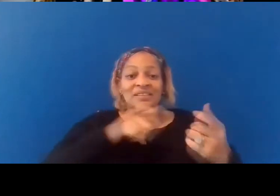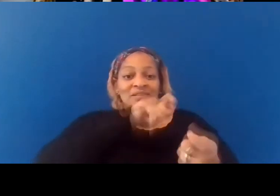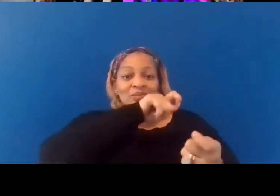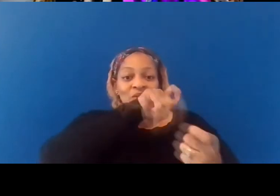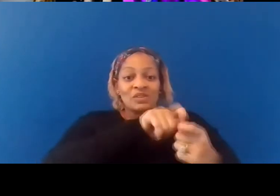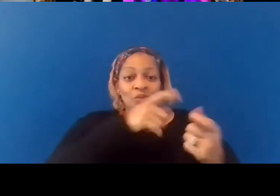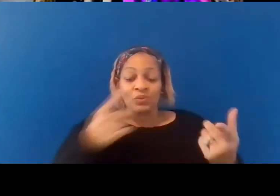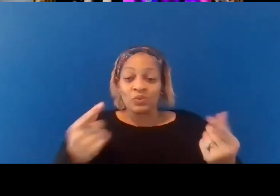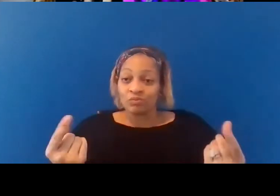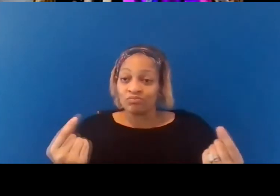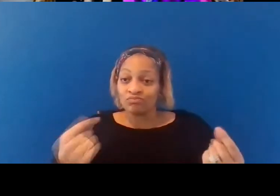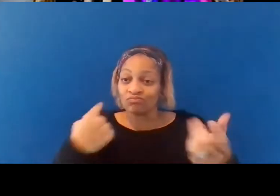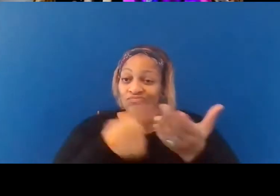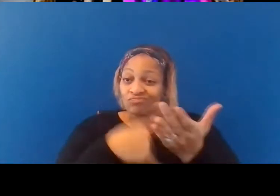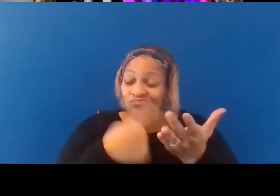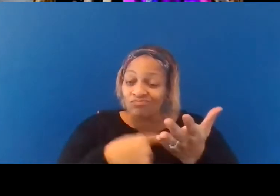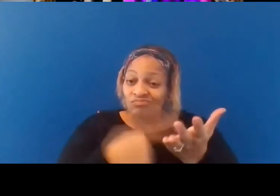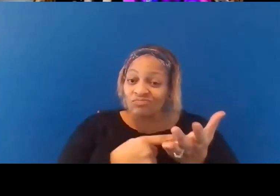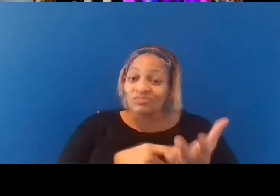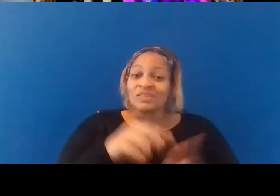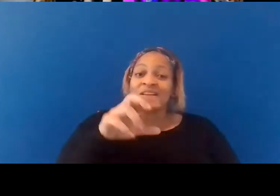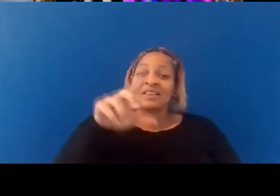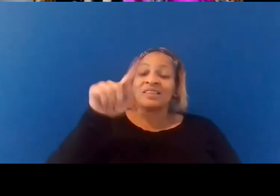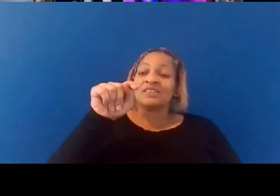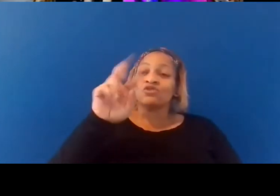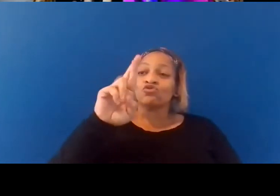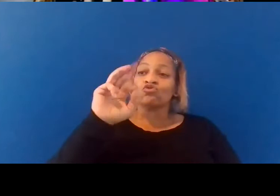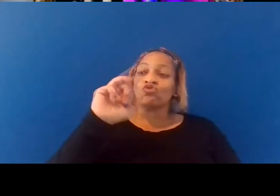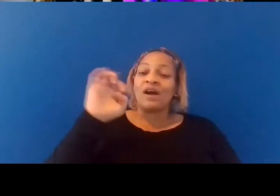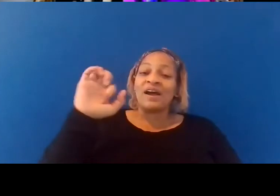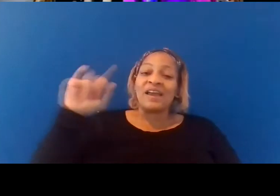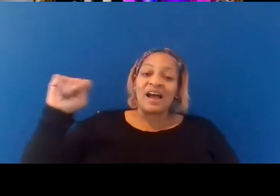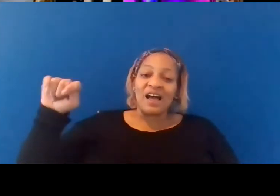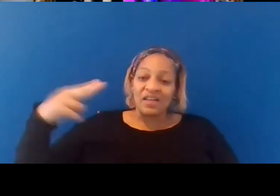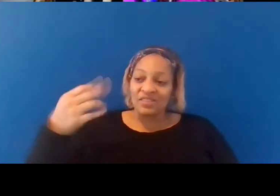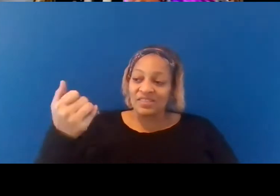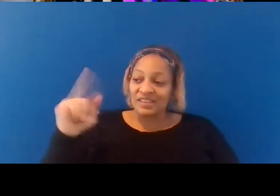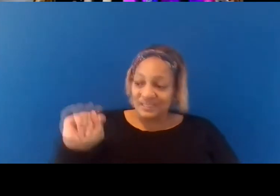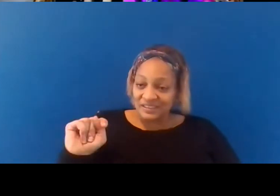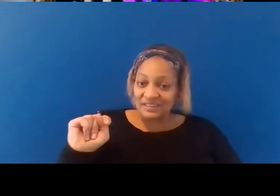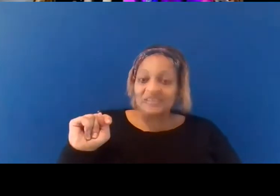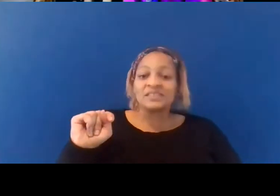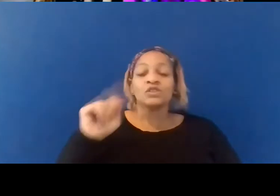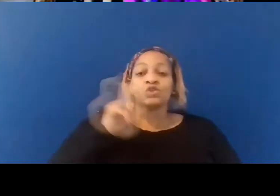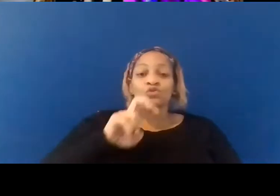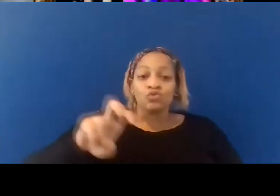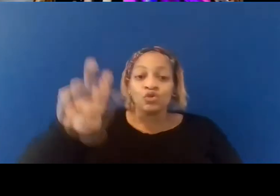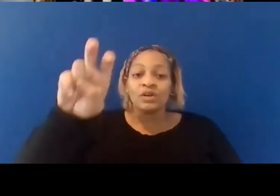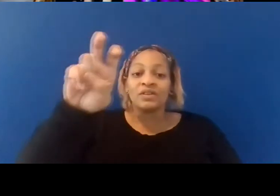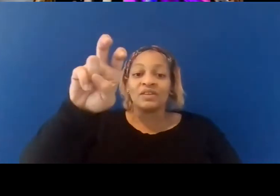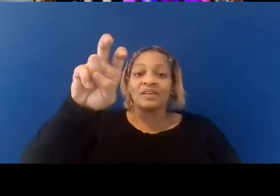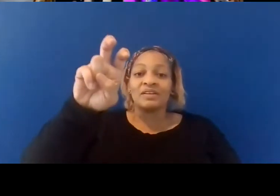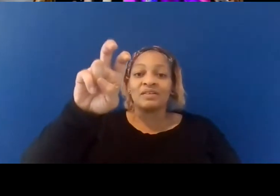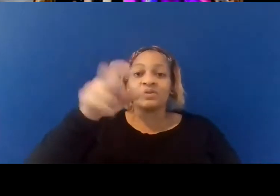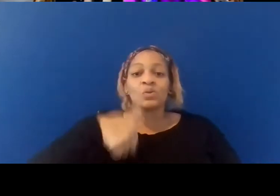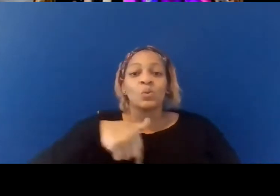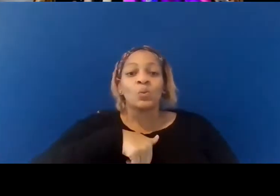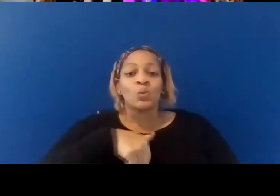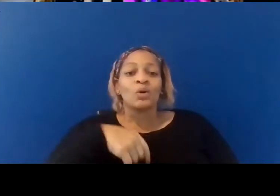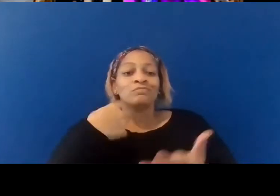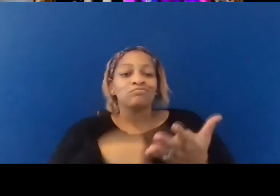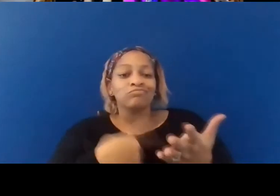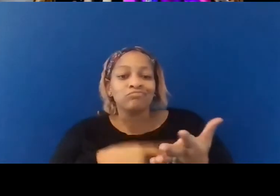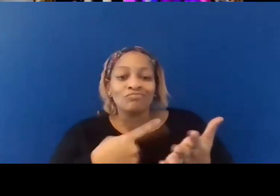journey. We appreciate, we celebrate, and demonstrate. We're going to talk about those three things. The growth within, as